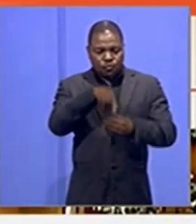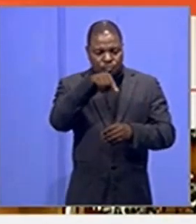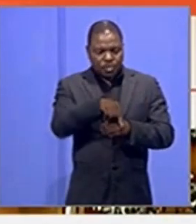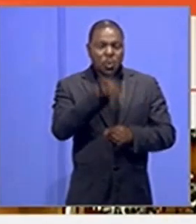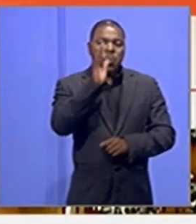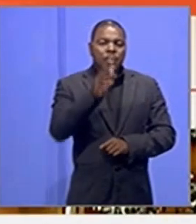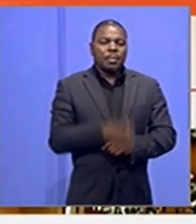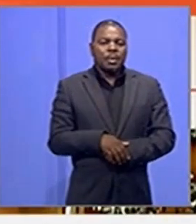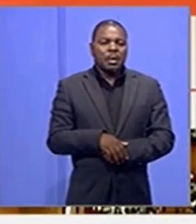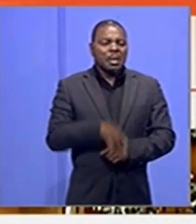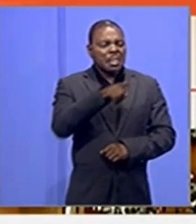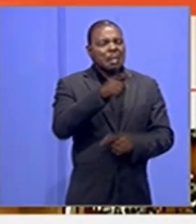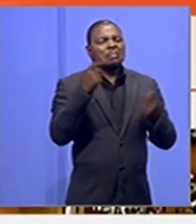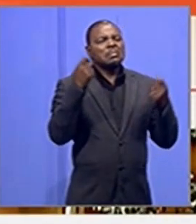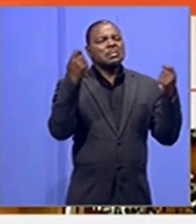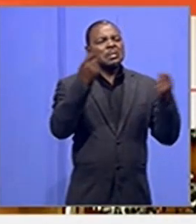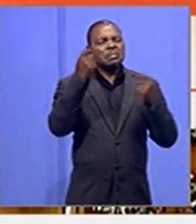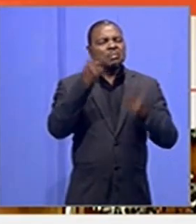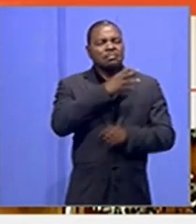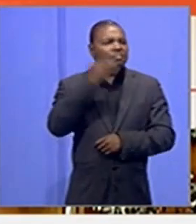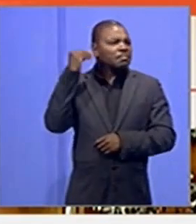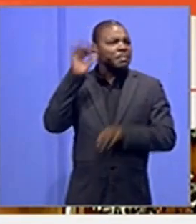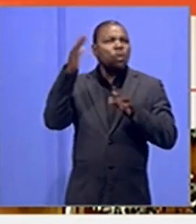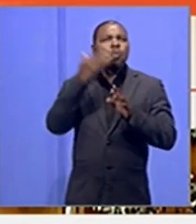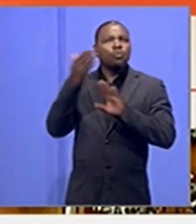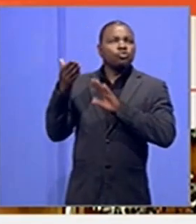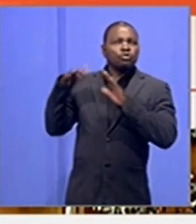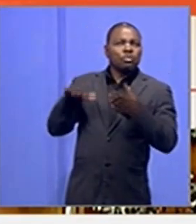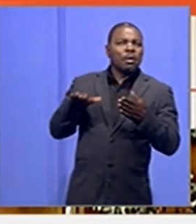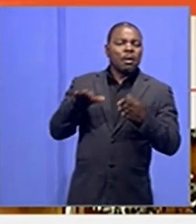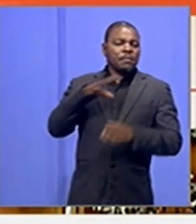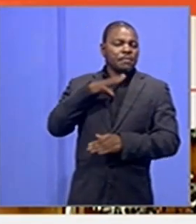Moletlono ono ga e se fela wa go gopola balelwa kgololosego ba ba hulereng,